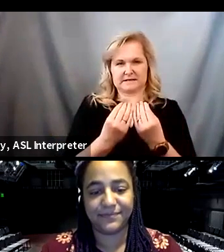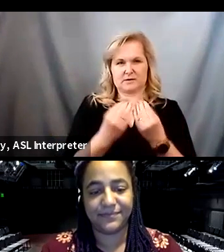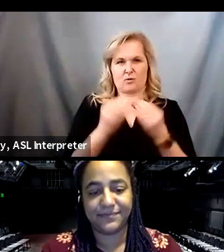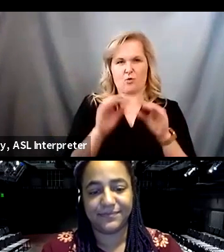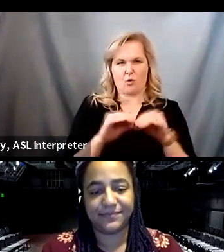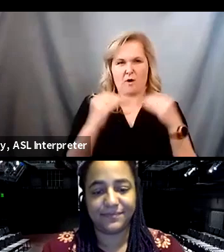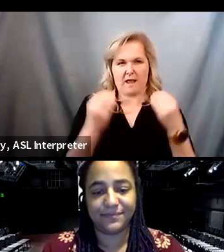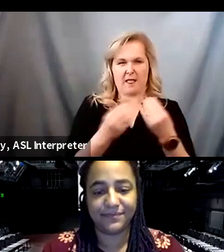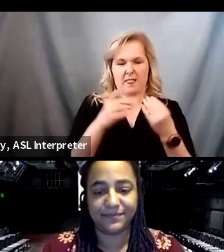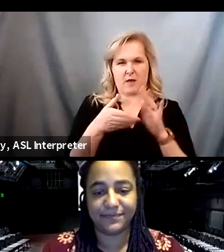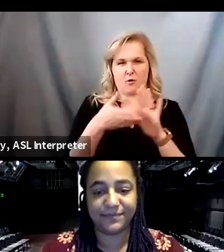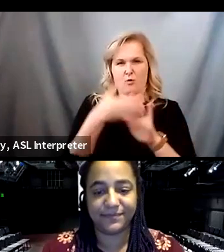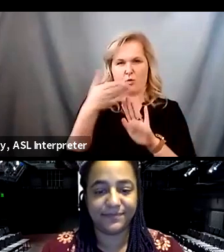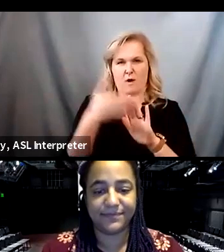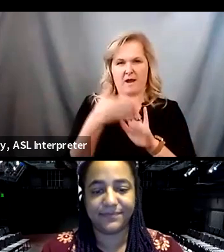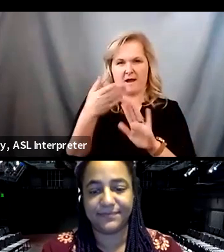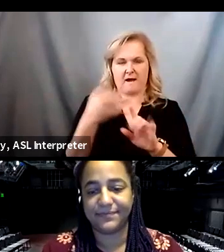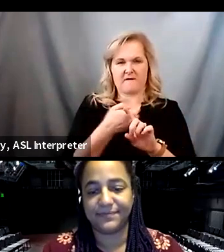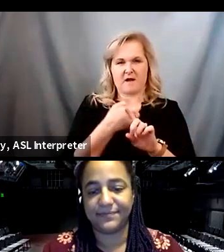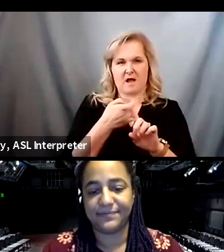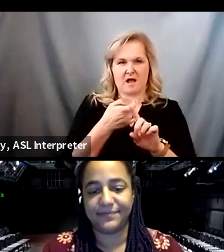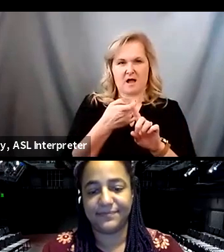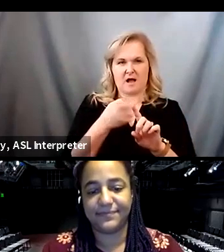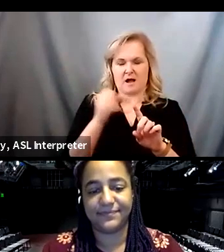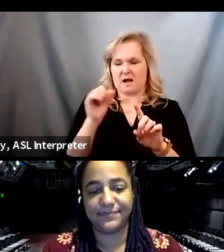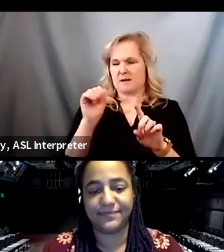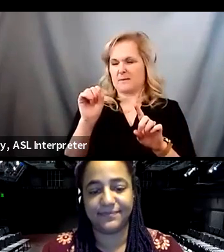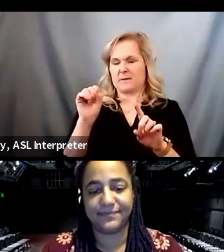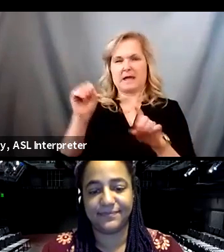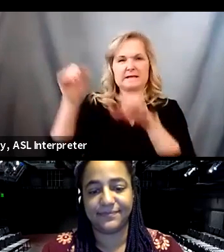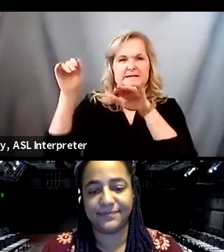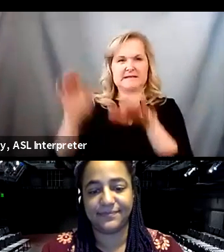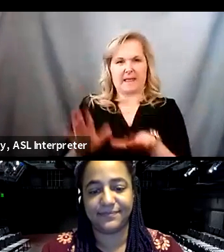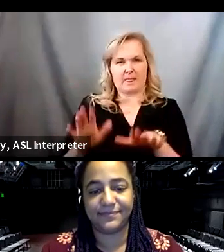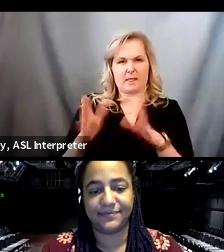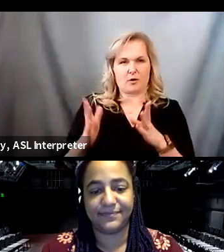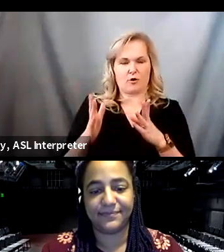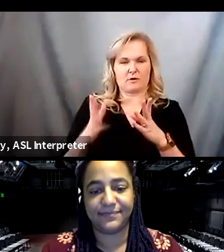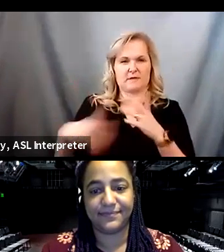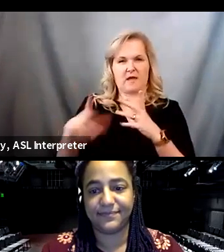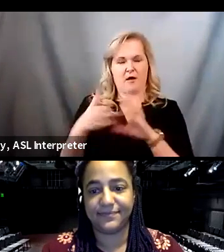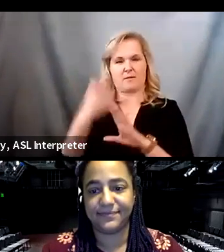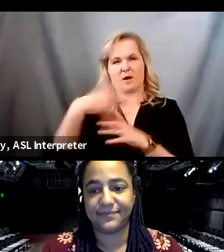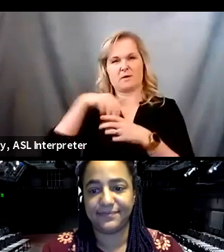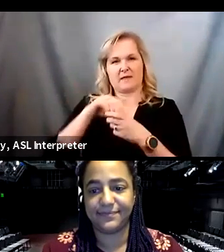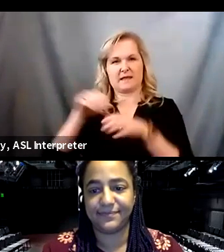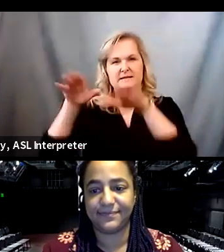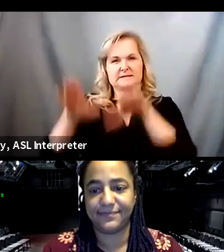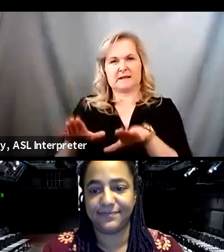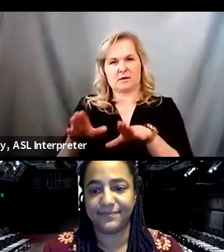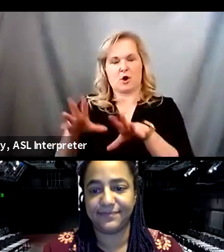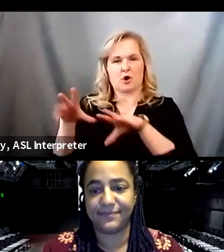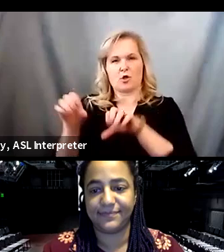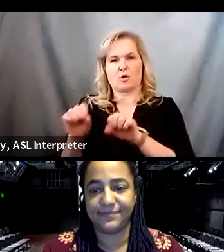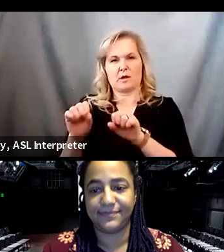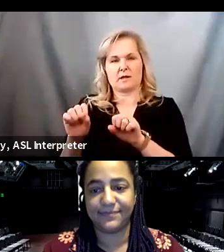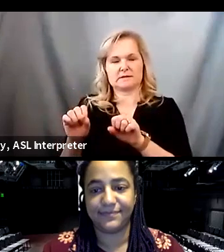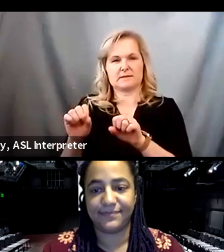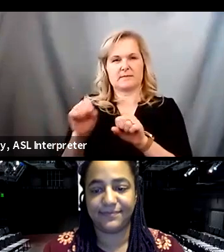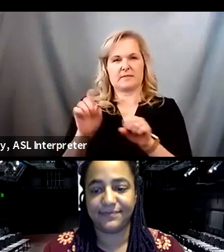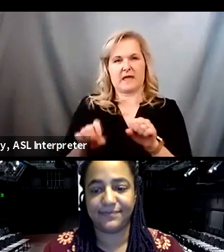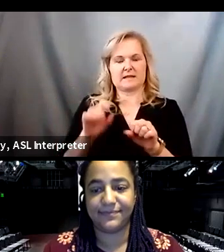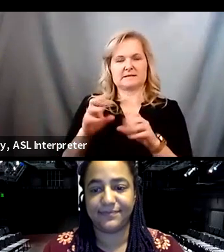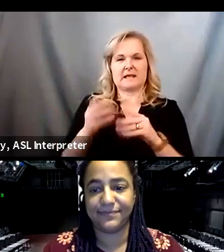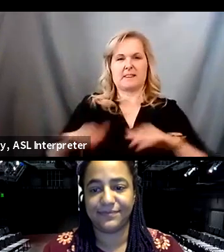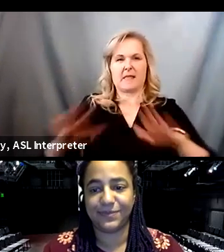organizations that are ran by settler folks that operate within settler colonialism, I personally feel as though land acknowledgements need to